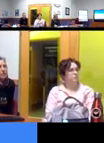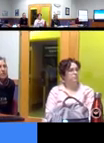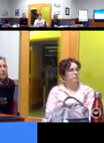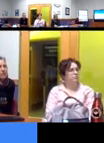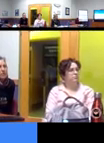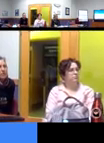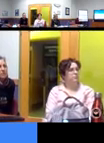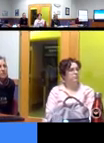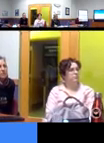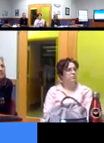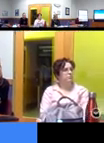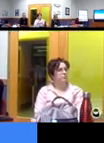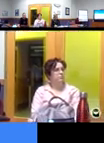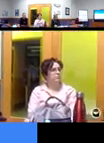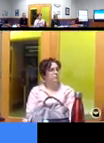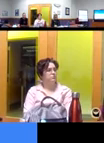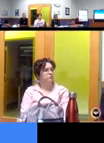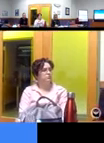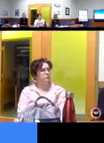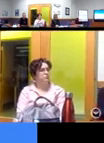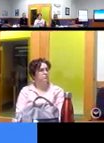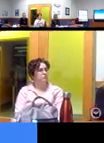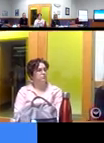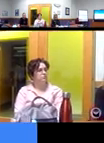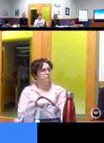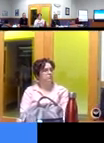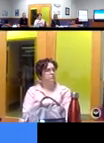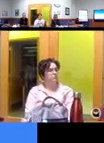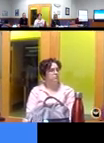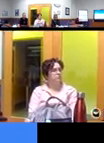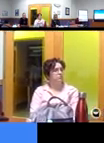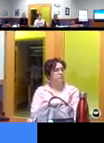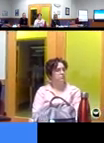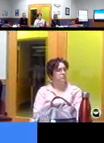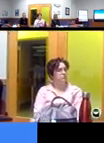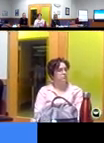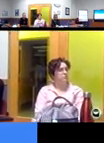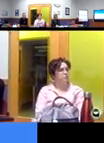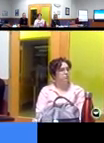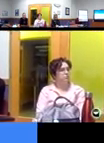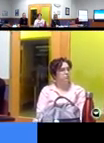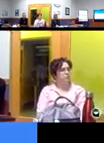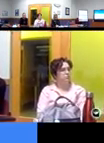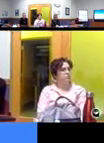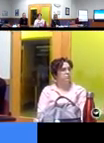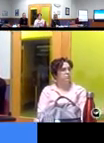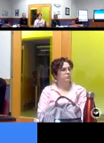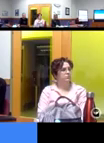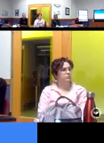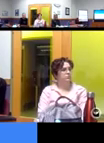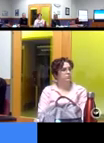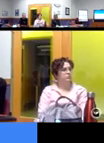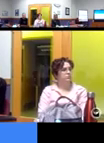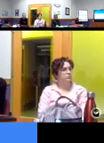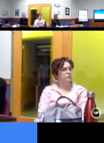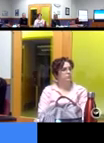we believe in dignity regardless of somebody's financial status and et cetera. So these are things that